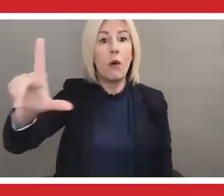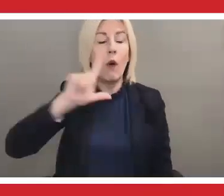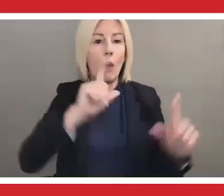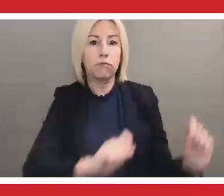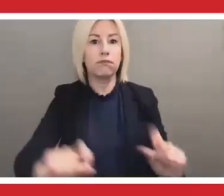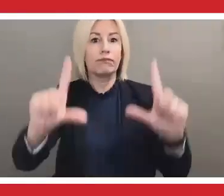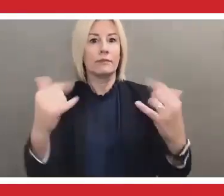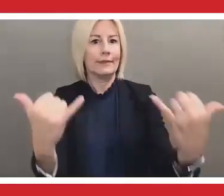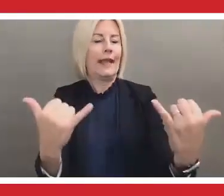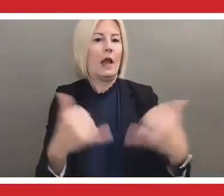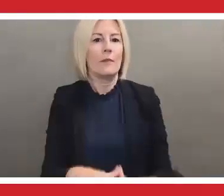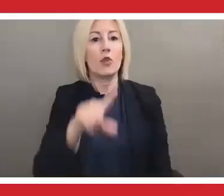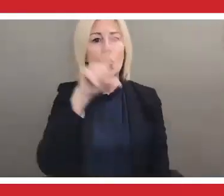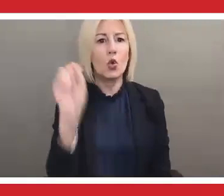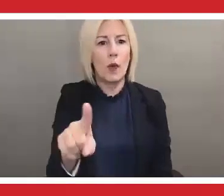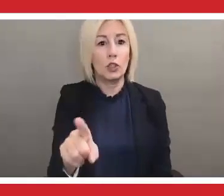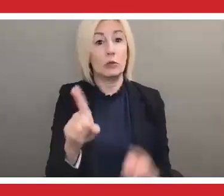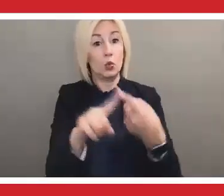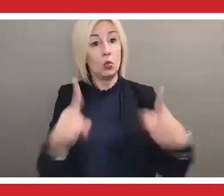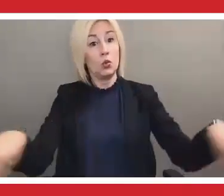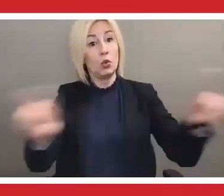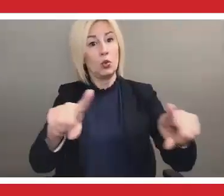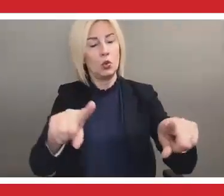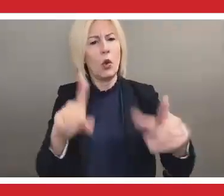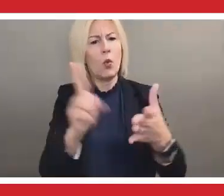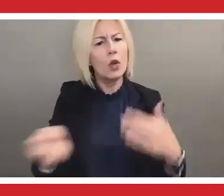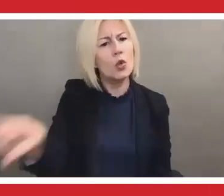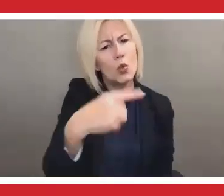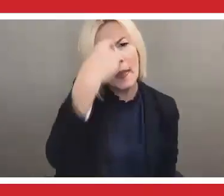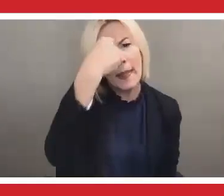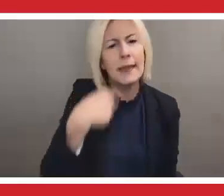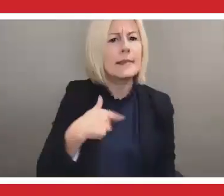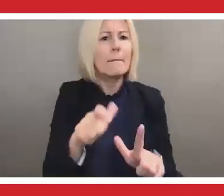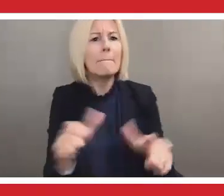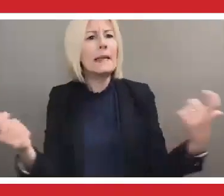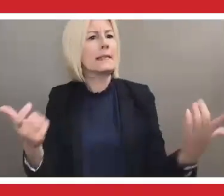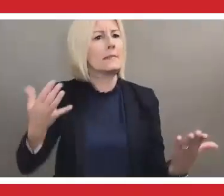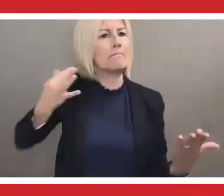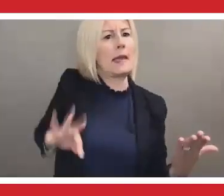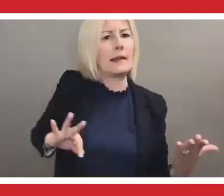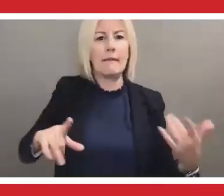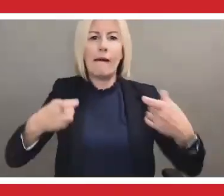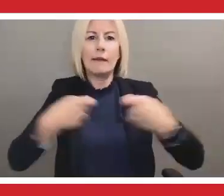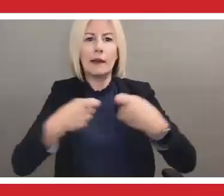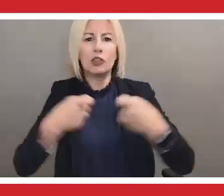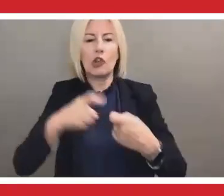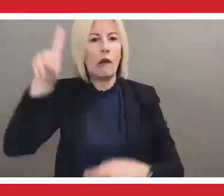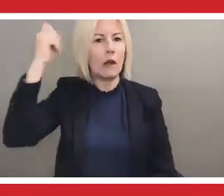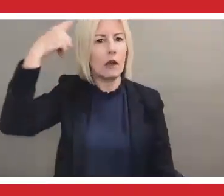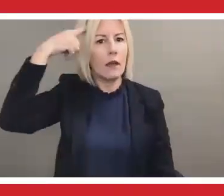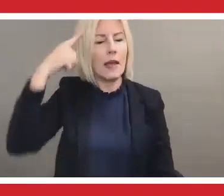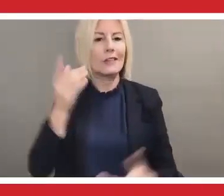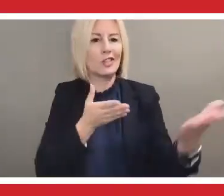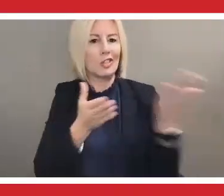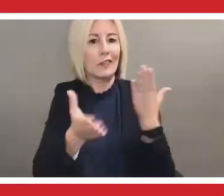now. The question is to you: what do you think is the biggest benefit of digital government services? I'll